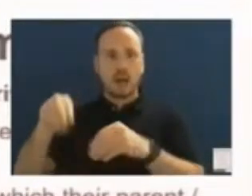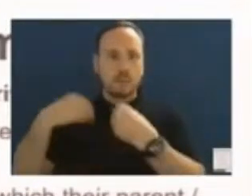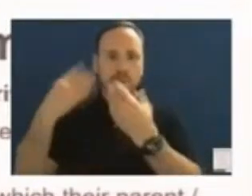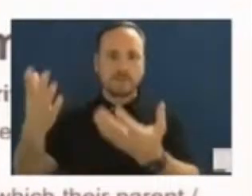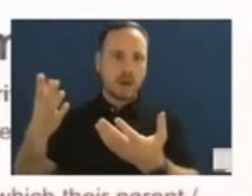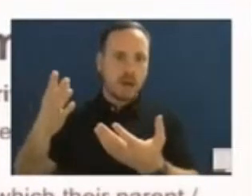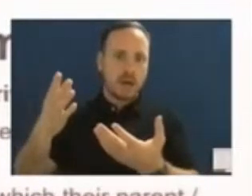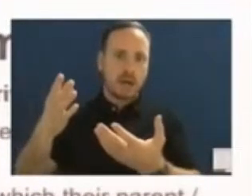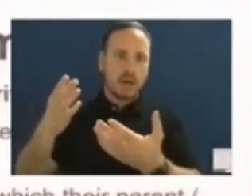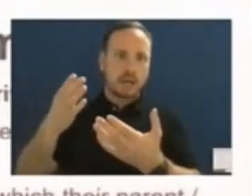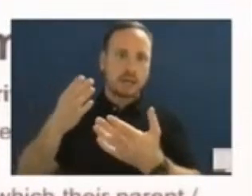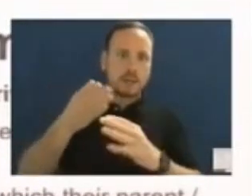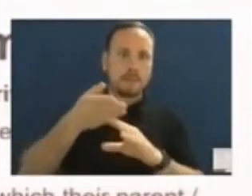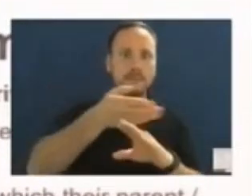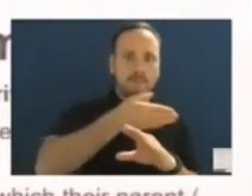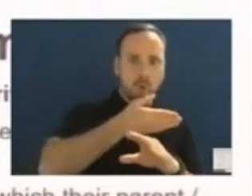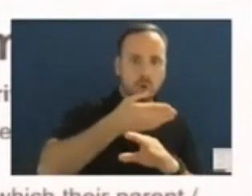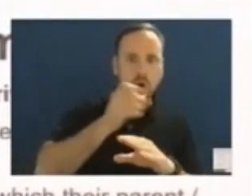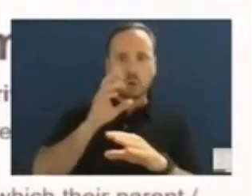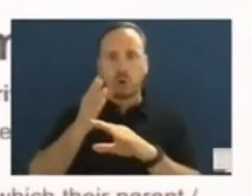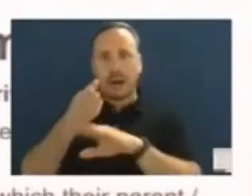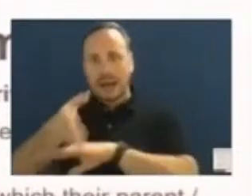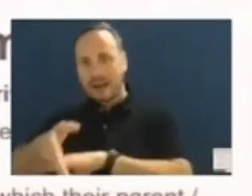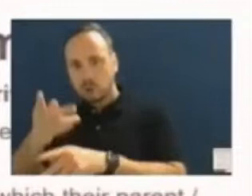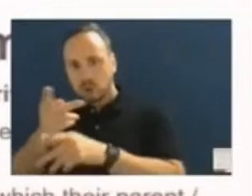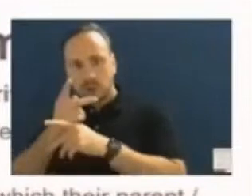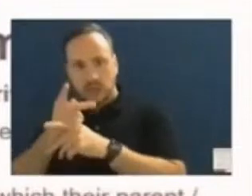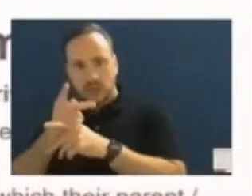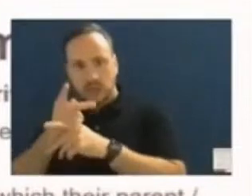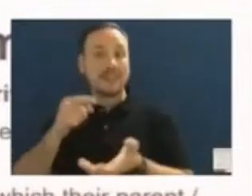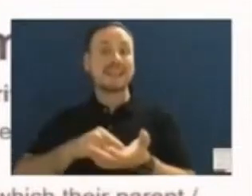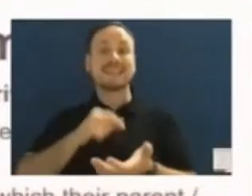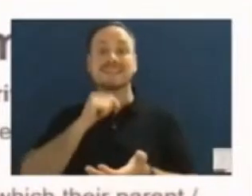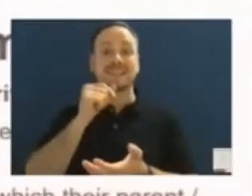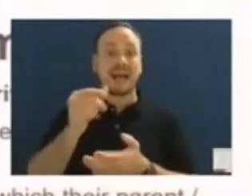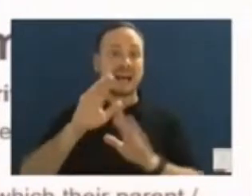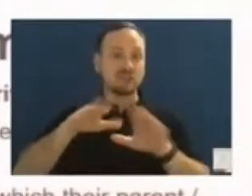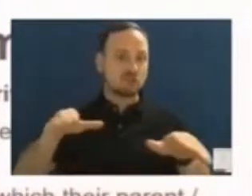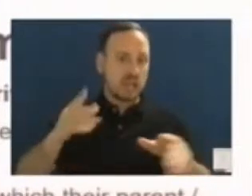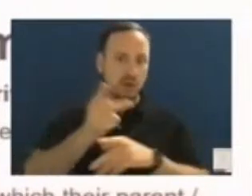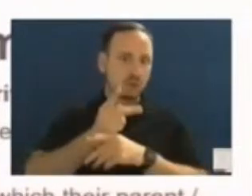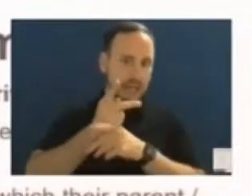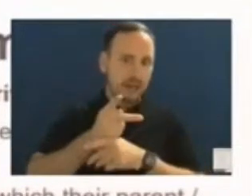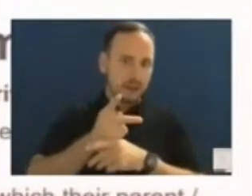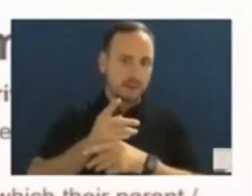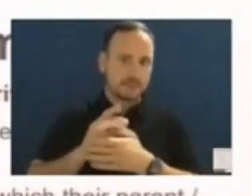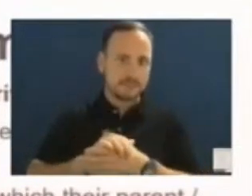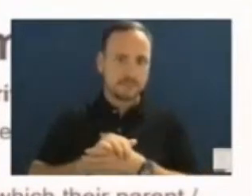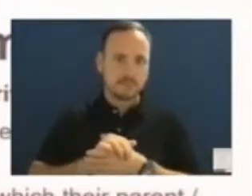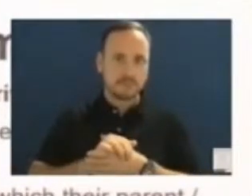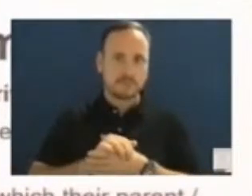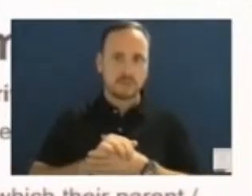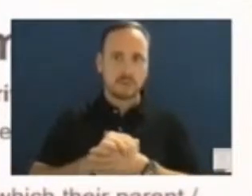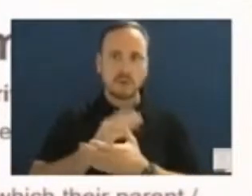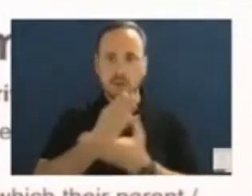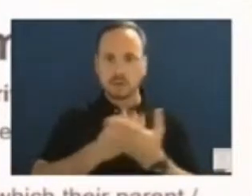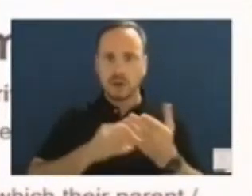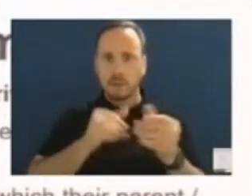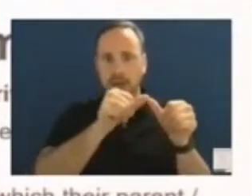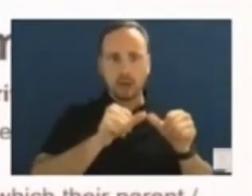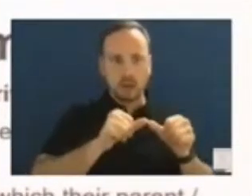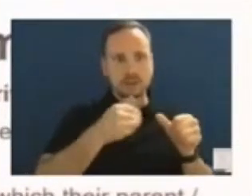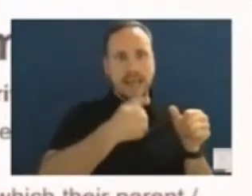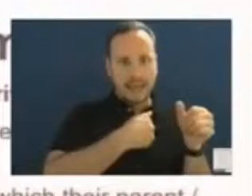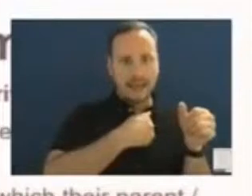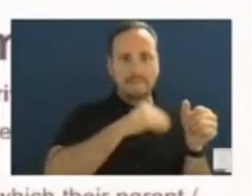after care option. So this is not childcare. At the sites where we do have ASEP and BSEP running, of course, those parents will be able to enroll those students